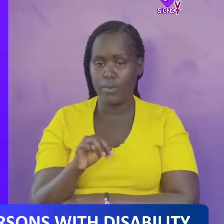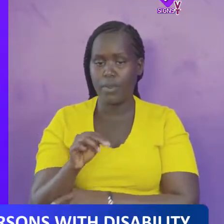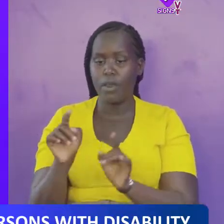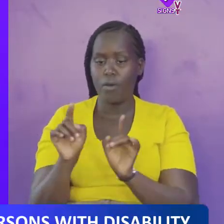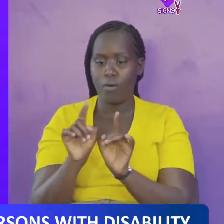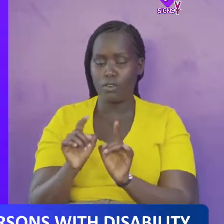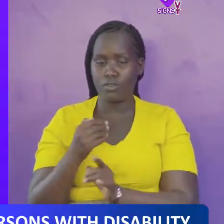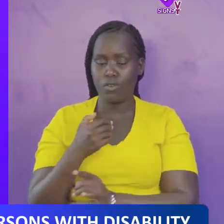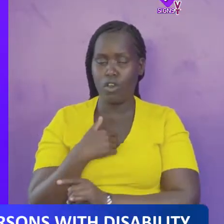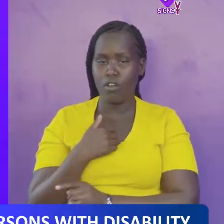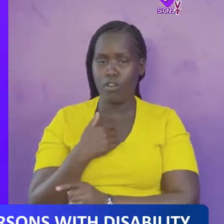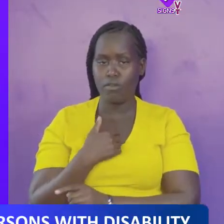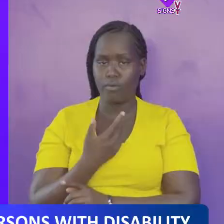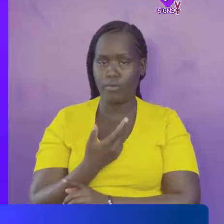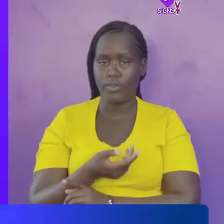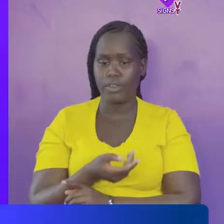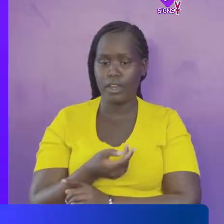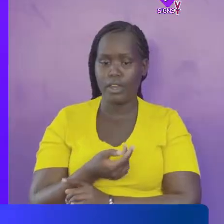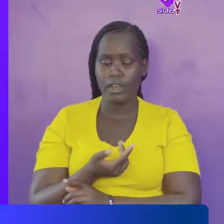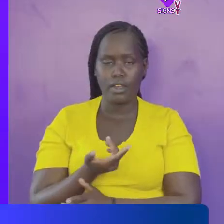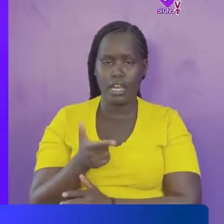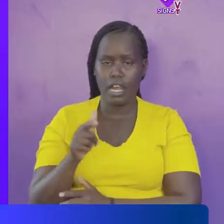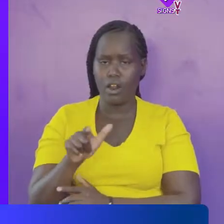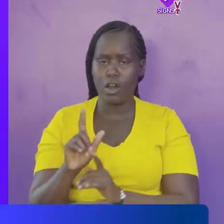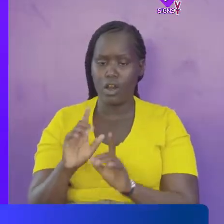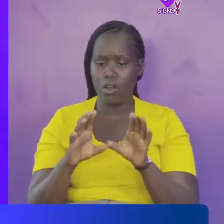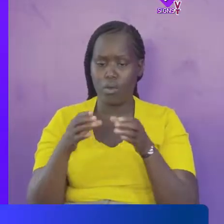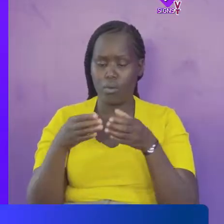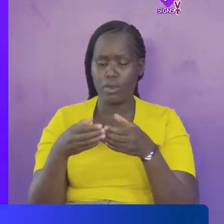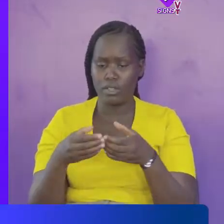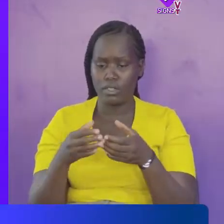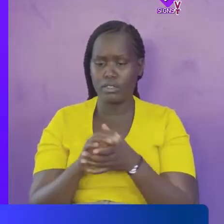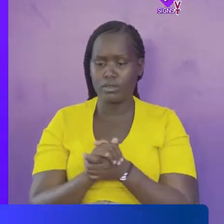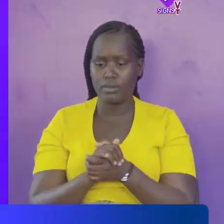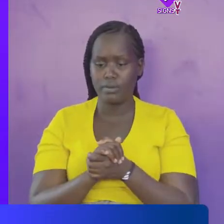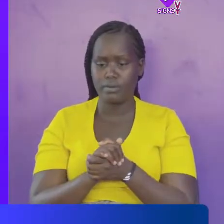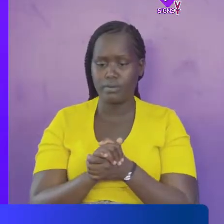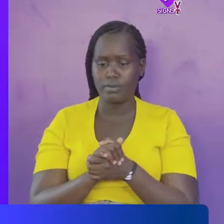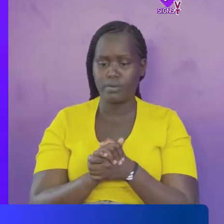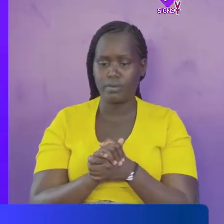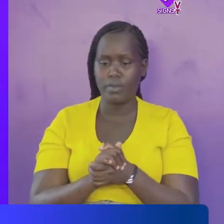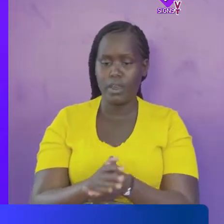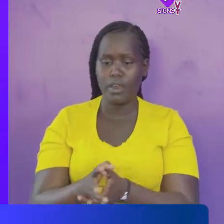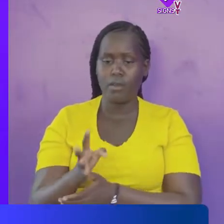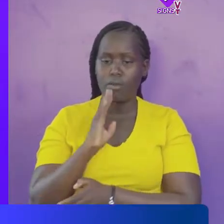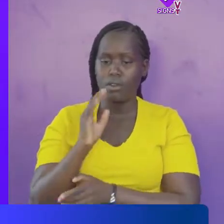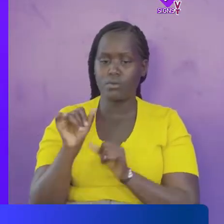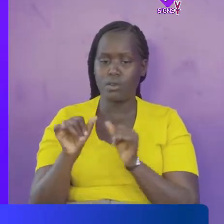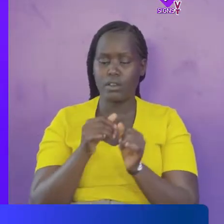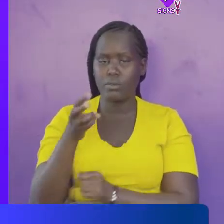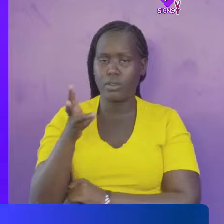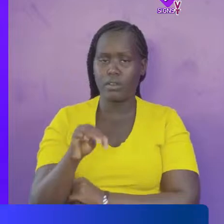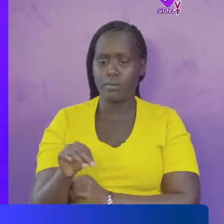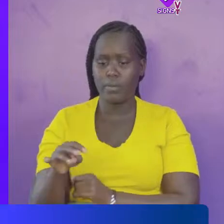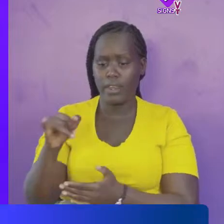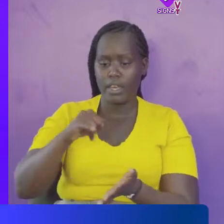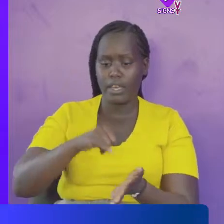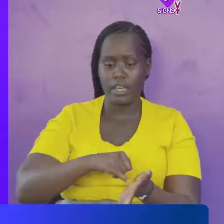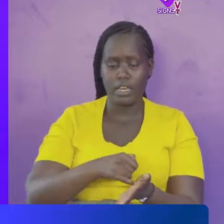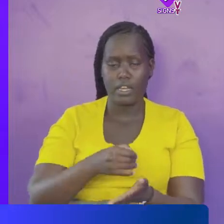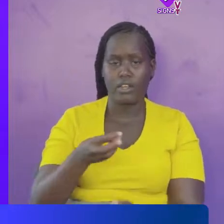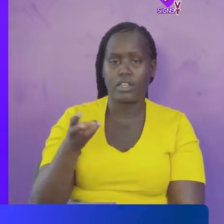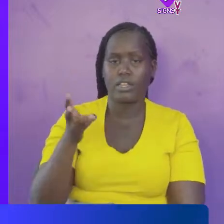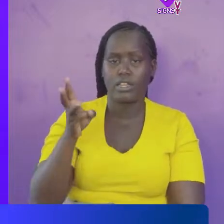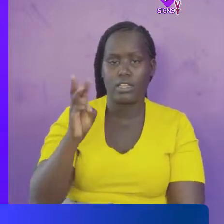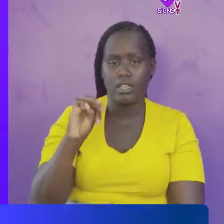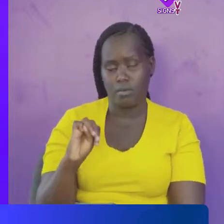communities, those are marginalized. Right. Let's talk, let's talk about them. Let's also, include them in whatever it